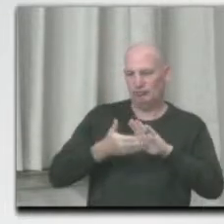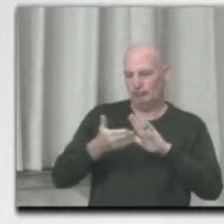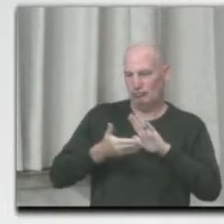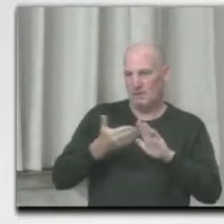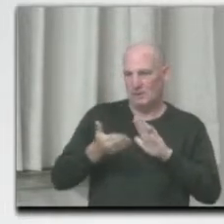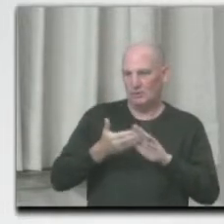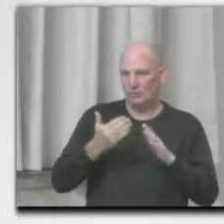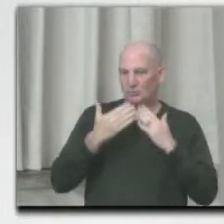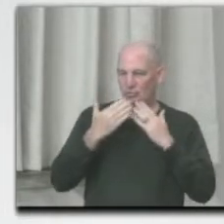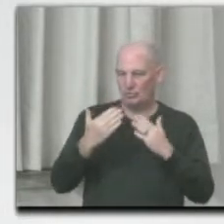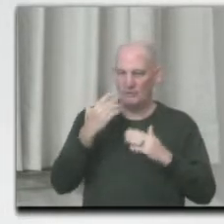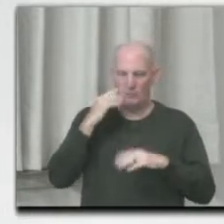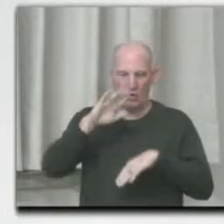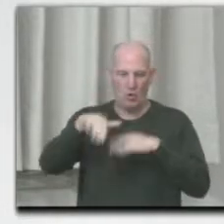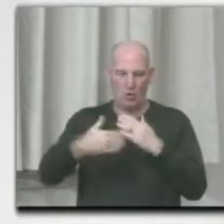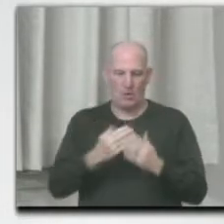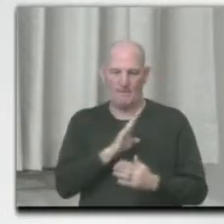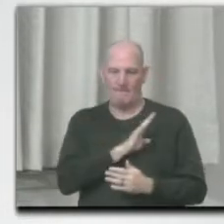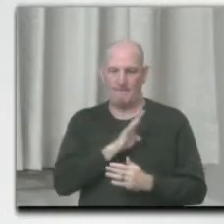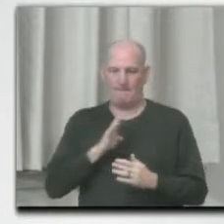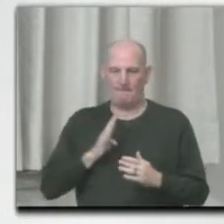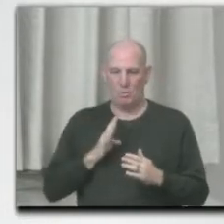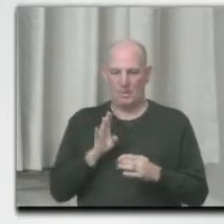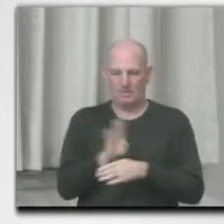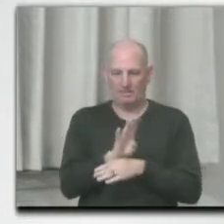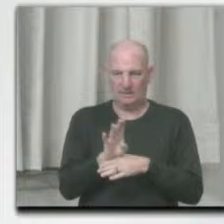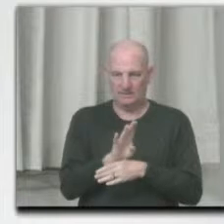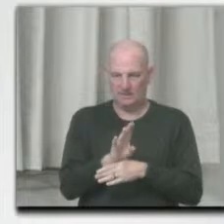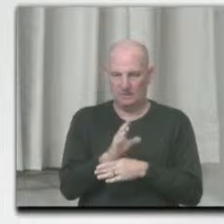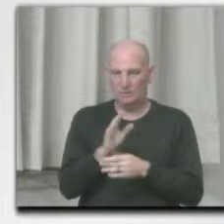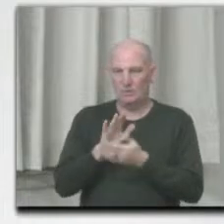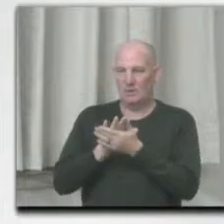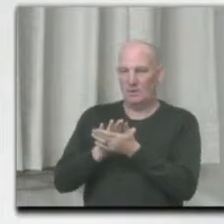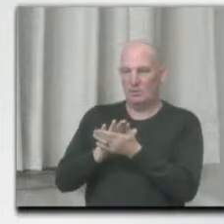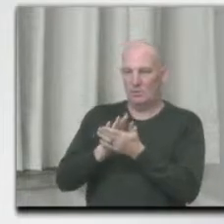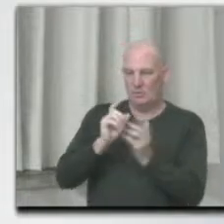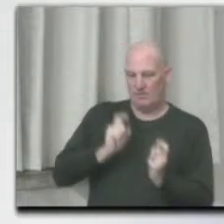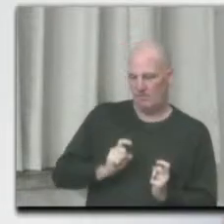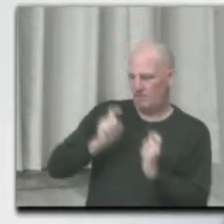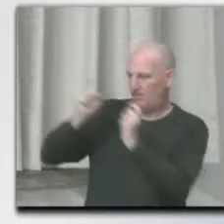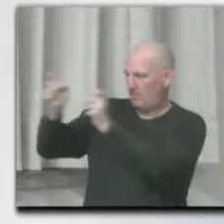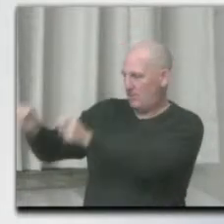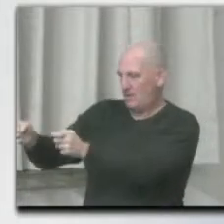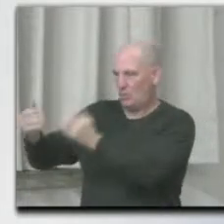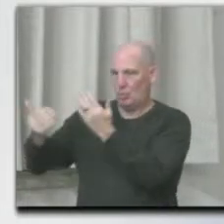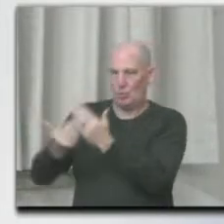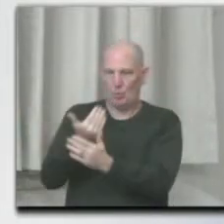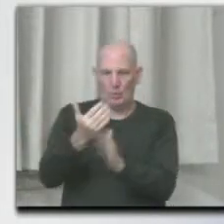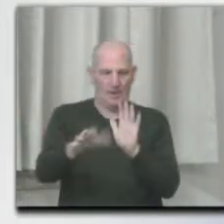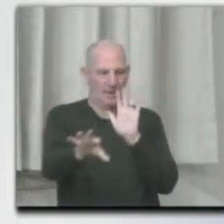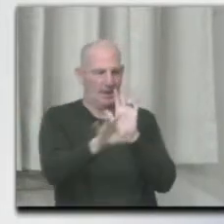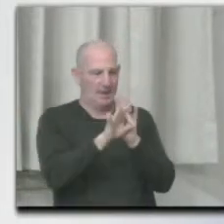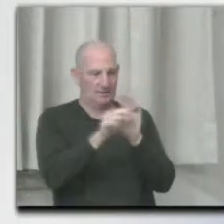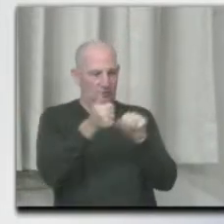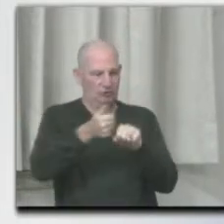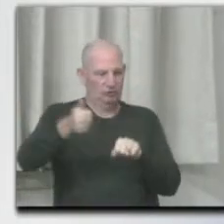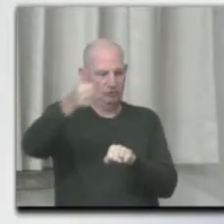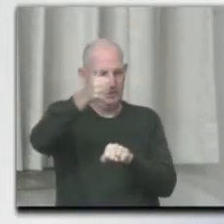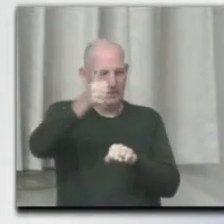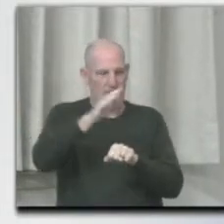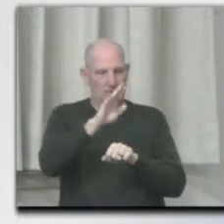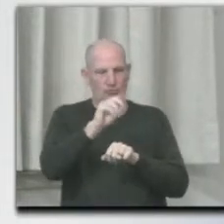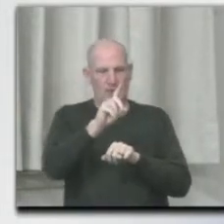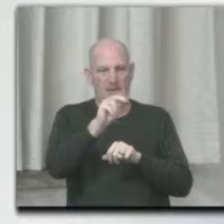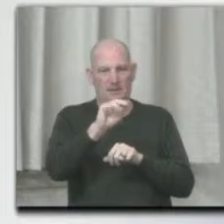proceedings for all board business. With congratulations, the chair passes the gavel to the newly elected chair, Brandon Jackson,